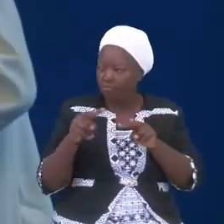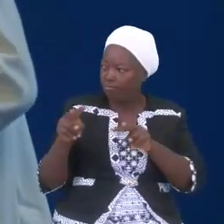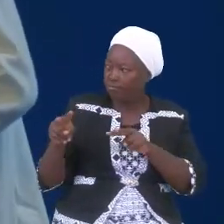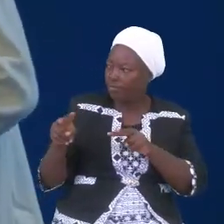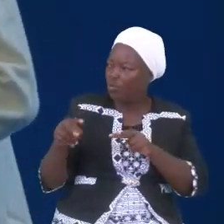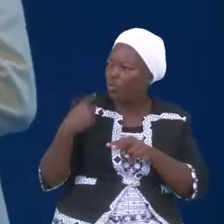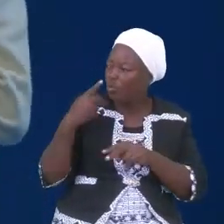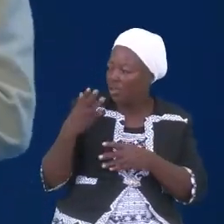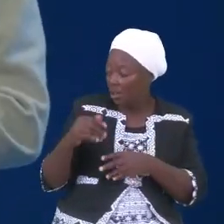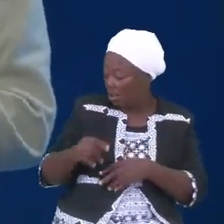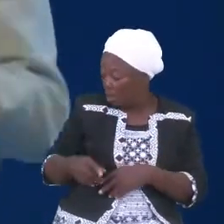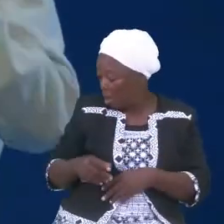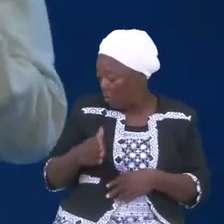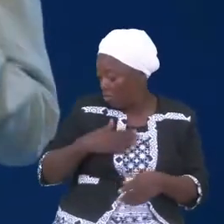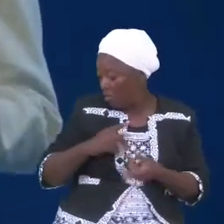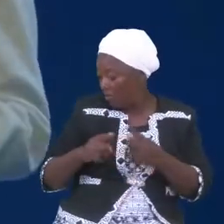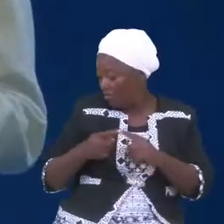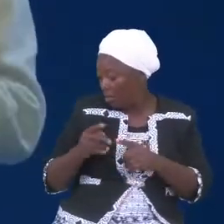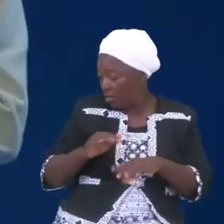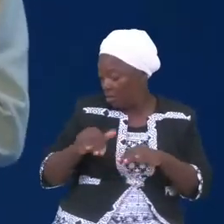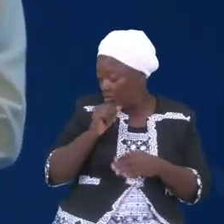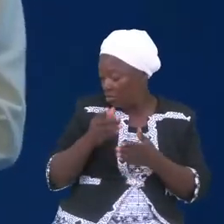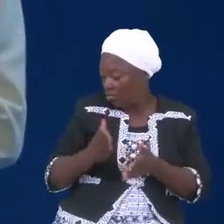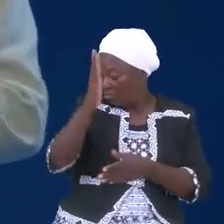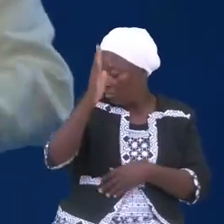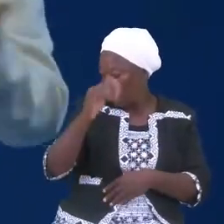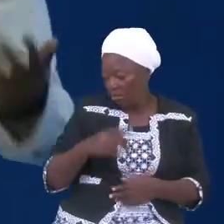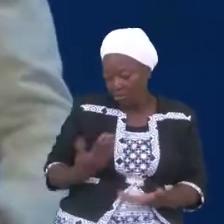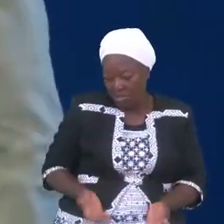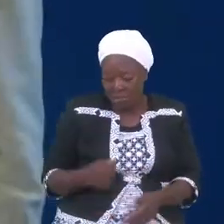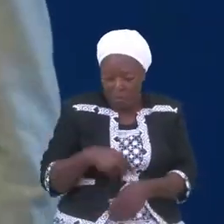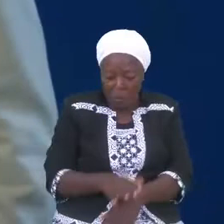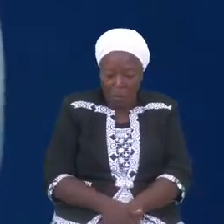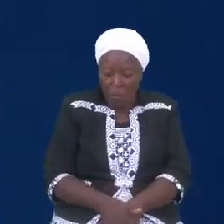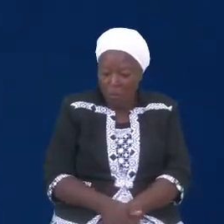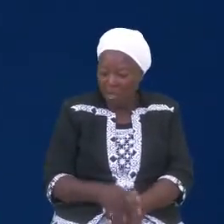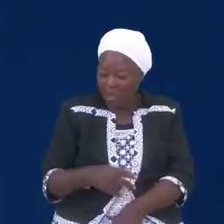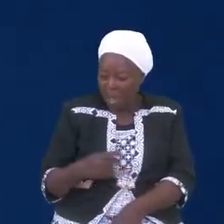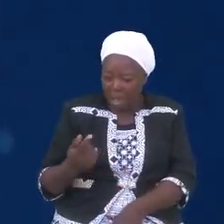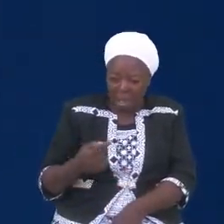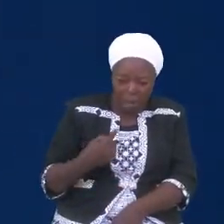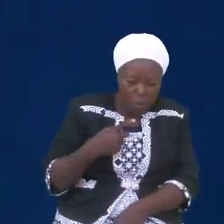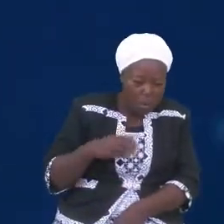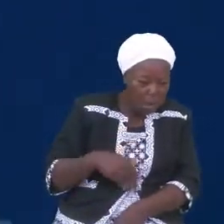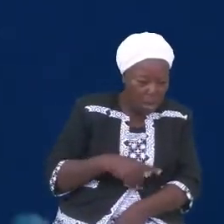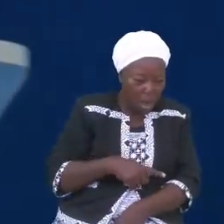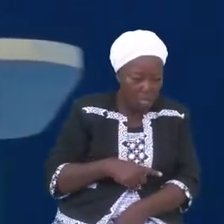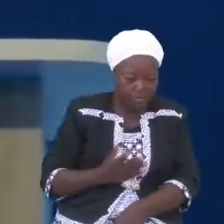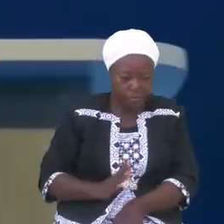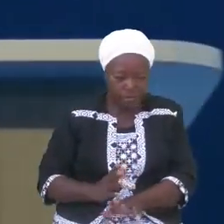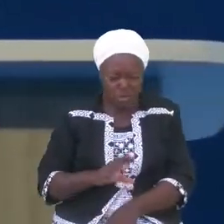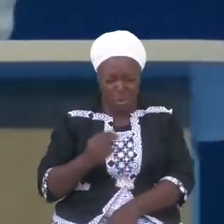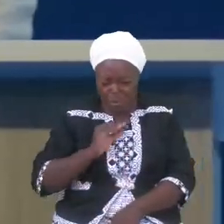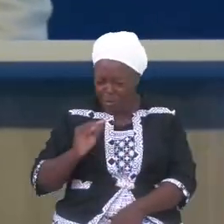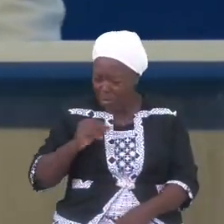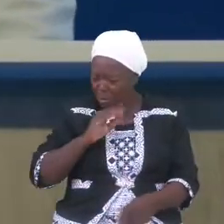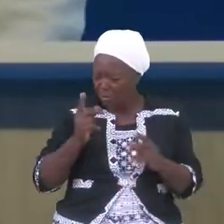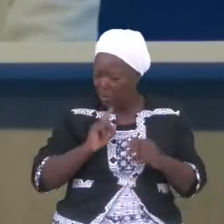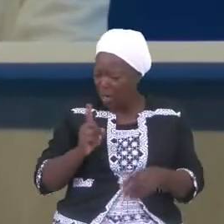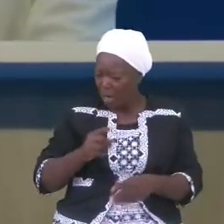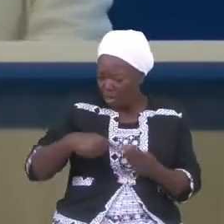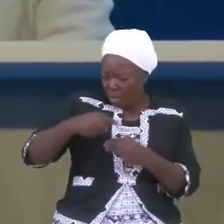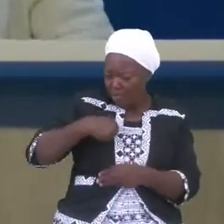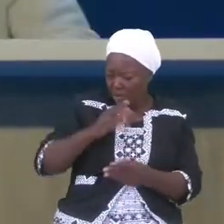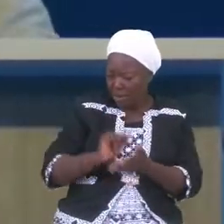other person raising up their hand before I can raise up my hand? I don't want to be the only one. Is there any other one there? And they stretch